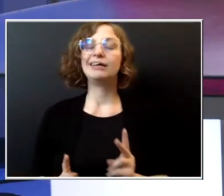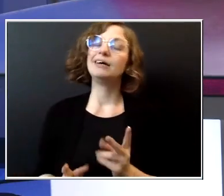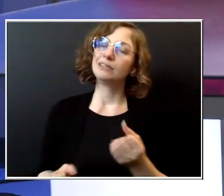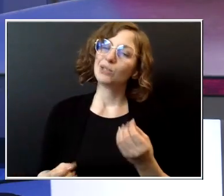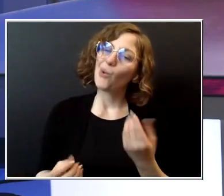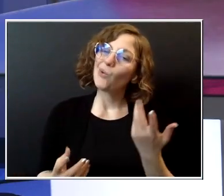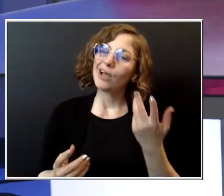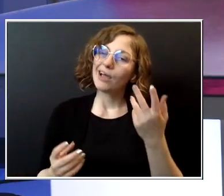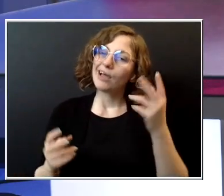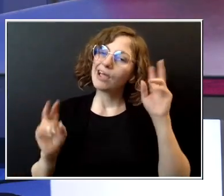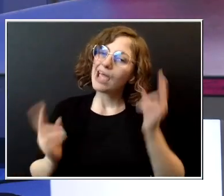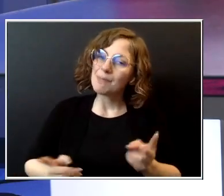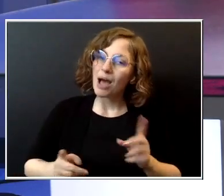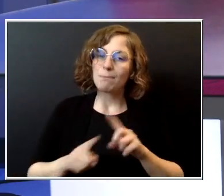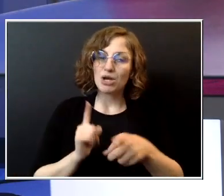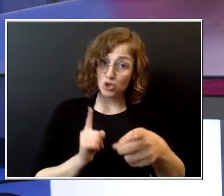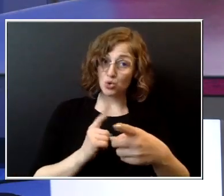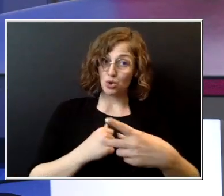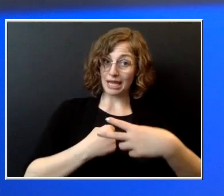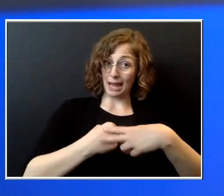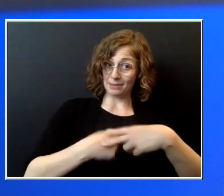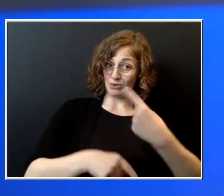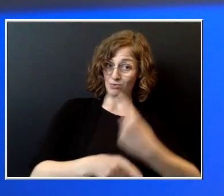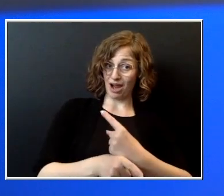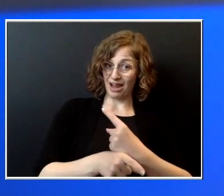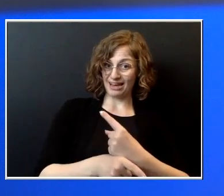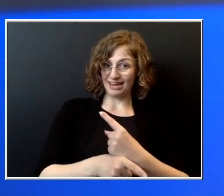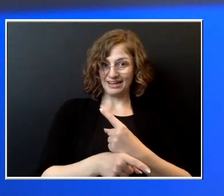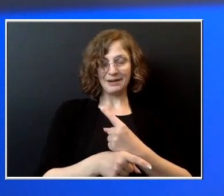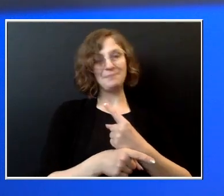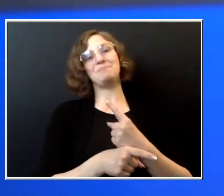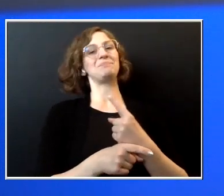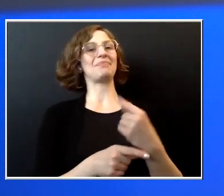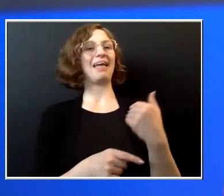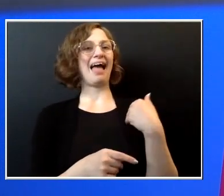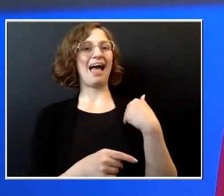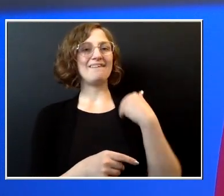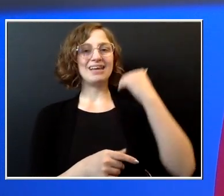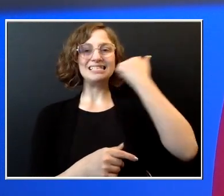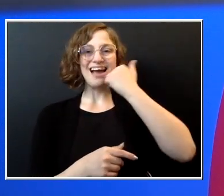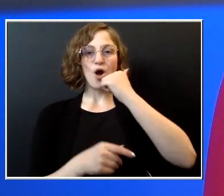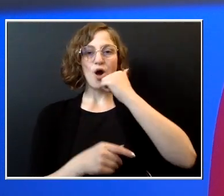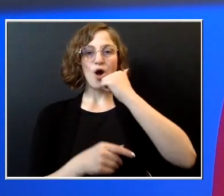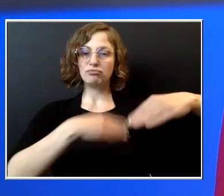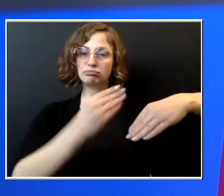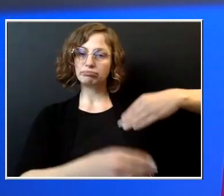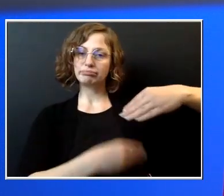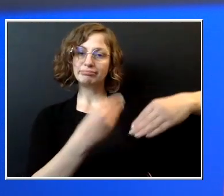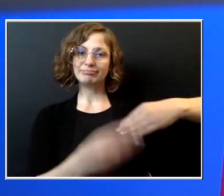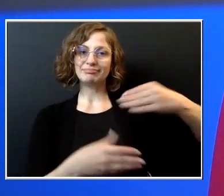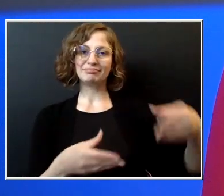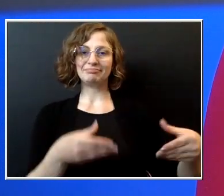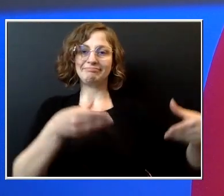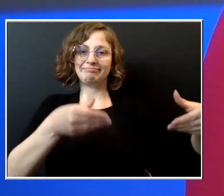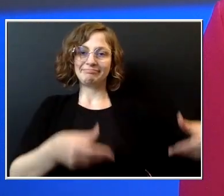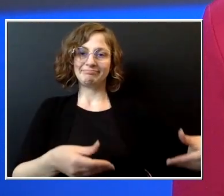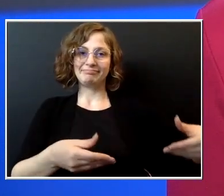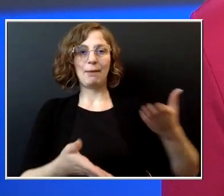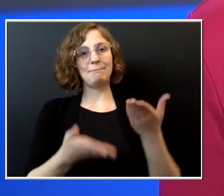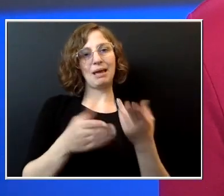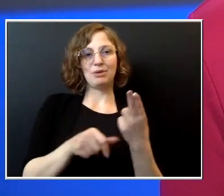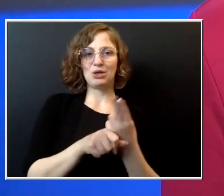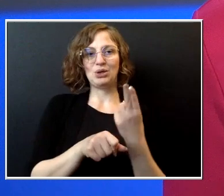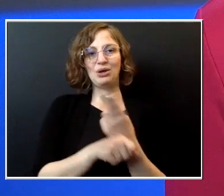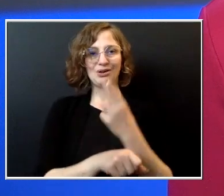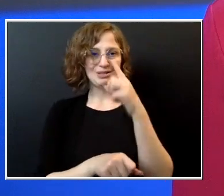with it? Well, it's actually wrapped neatly in a towel, and you know, I might use some black girl magic and reattach it when my